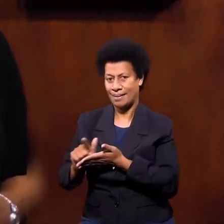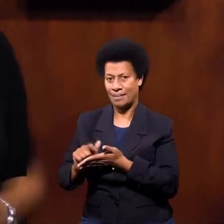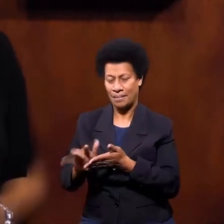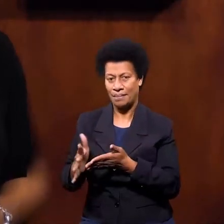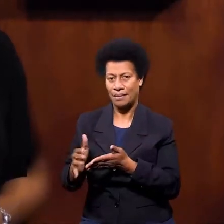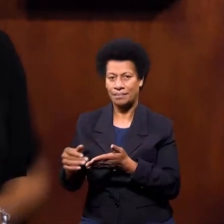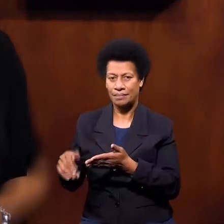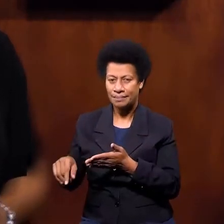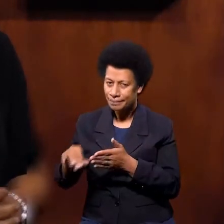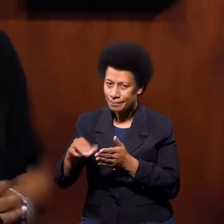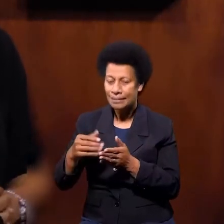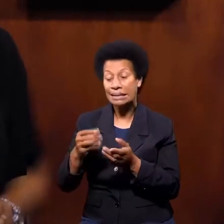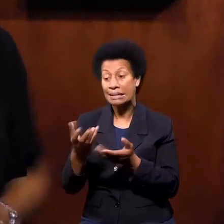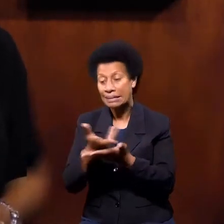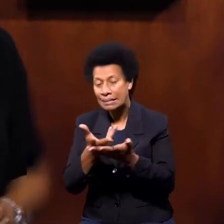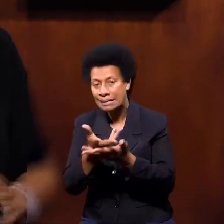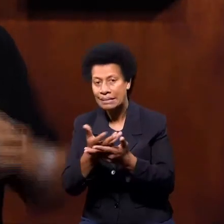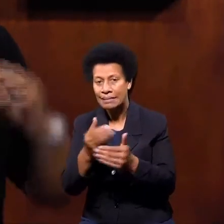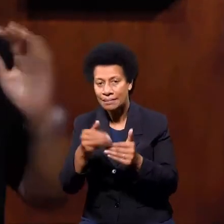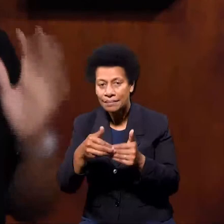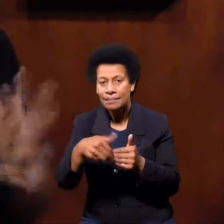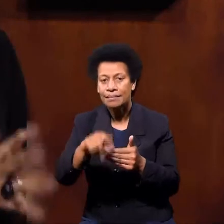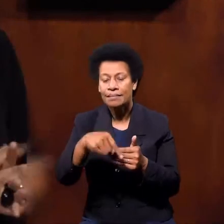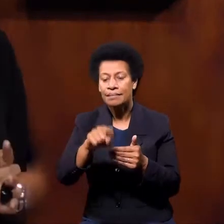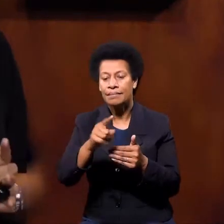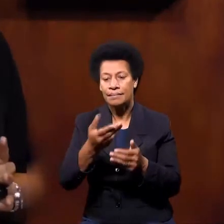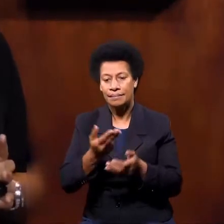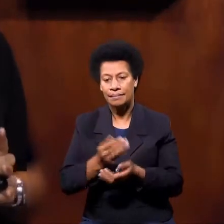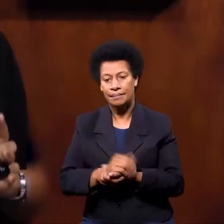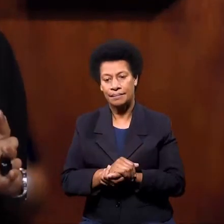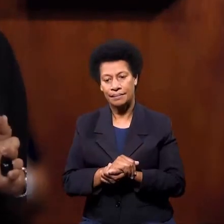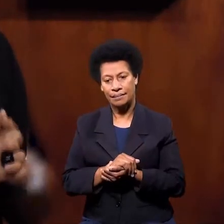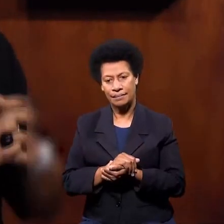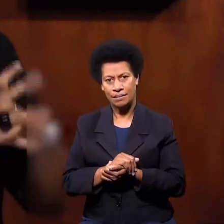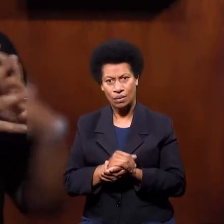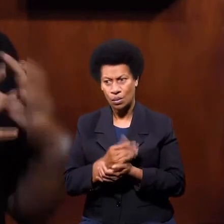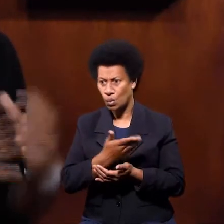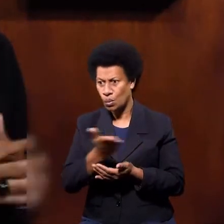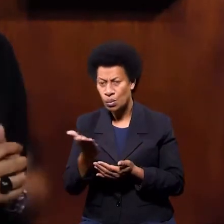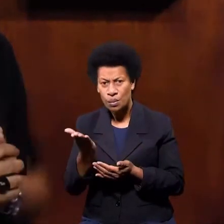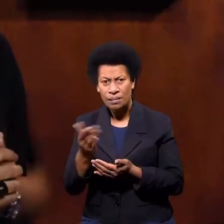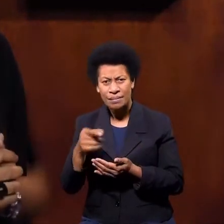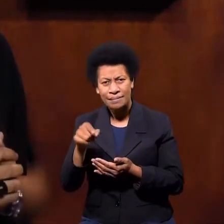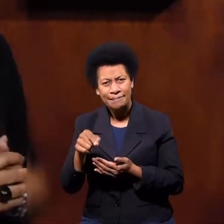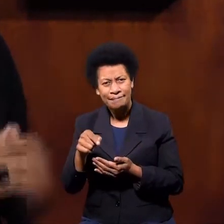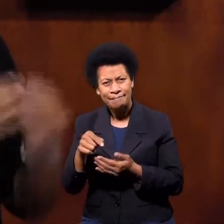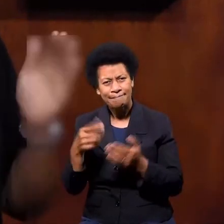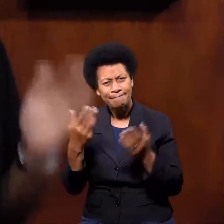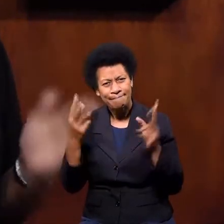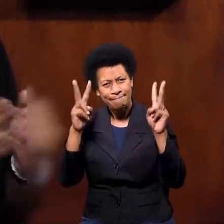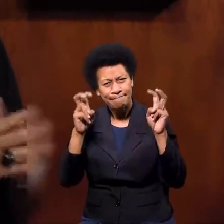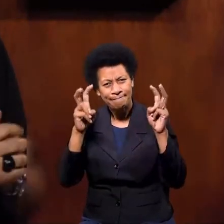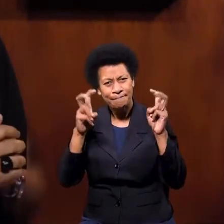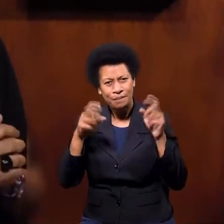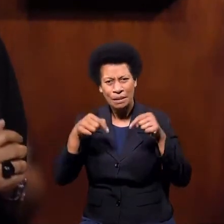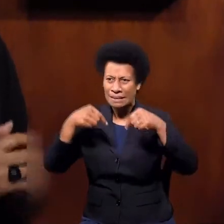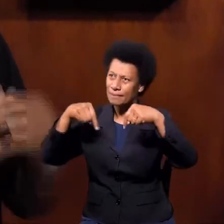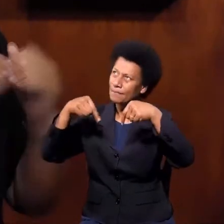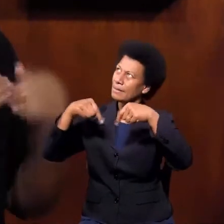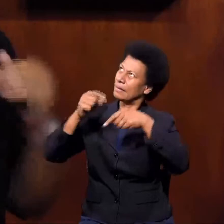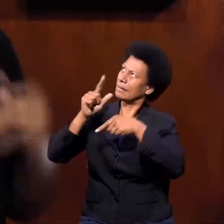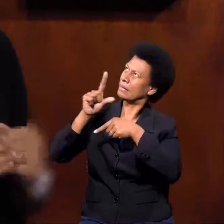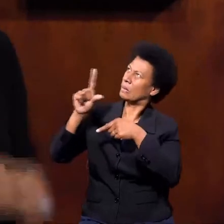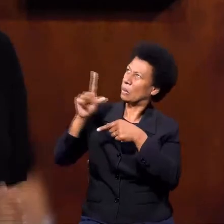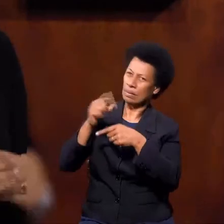later in our discussion. So to those of us who understand the importance of this phrase, fearing the Lord,